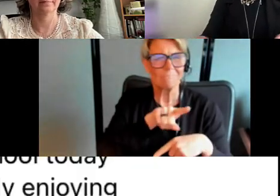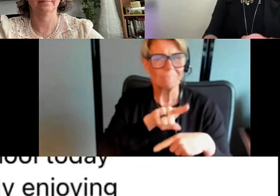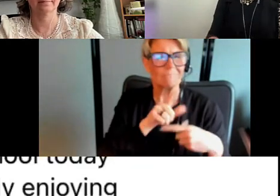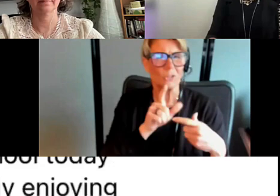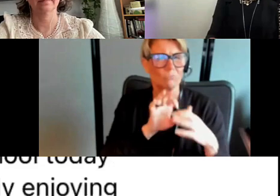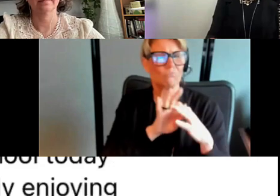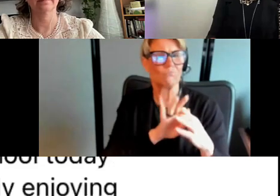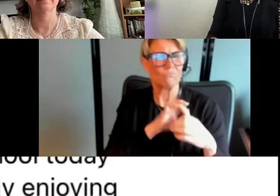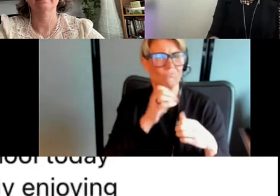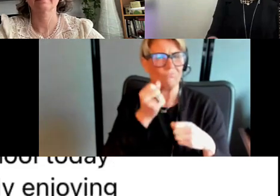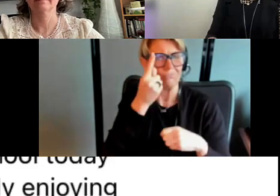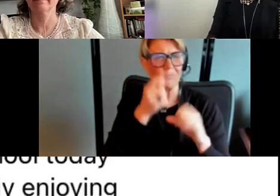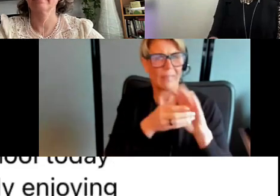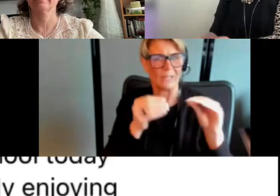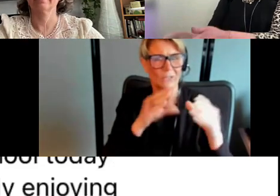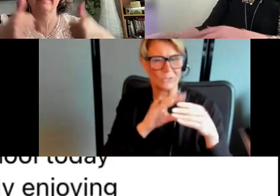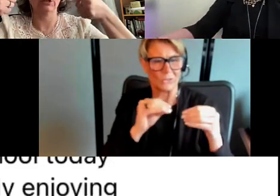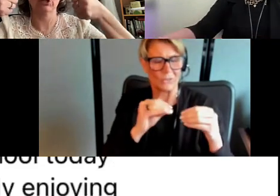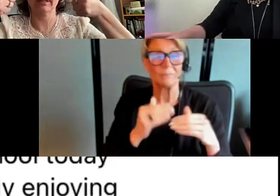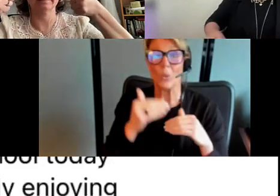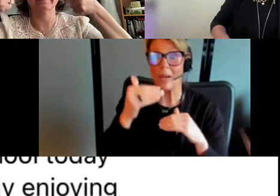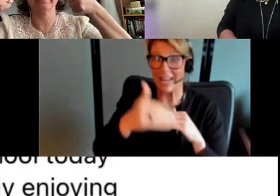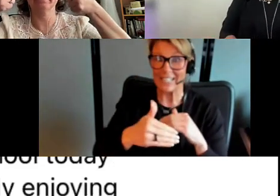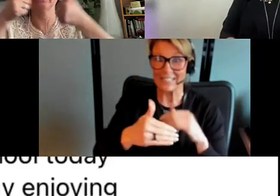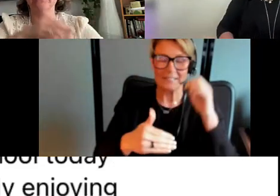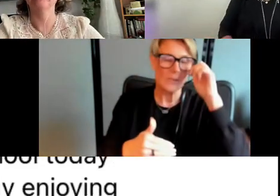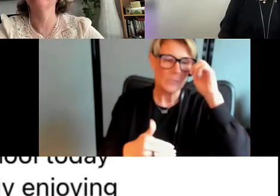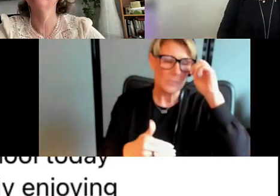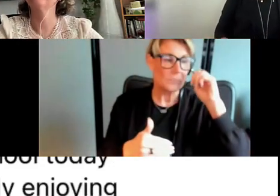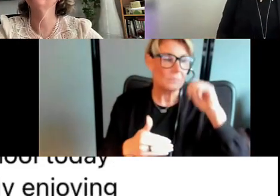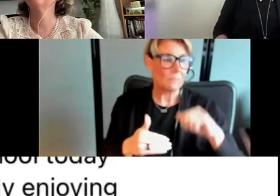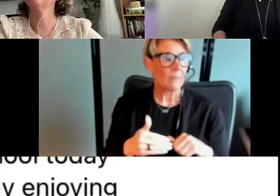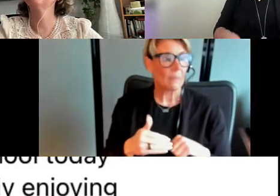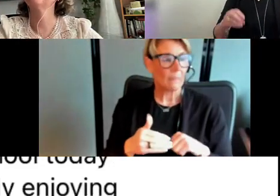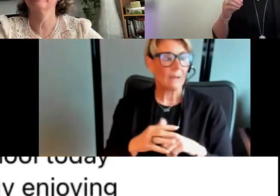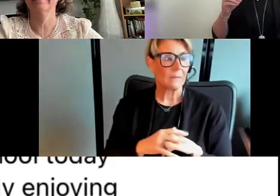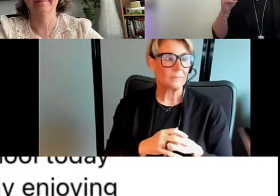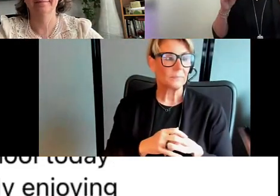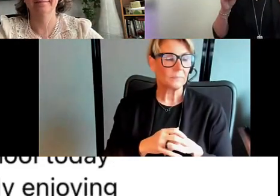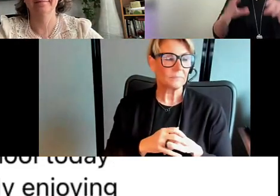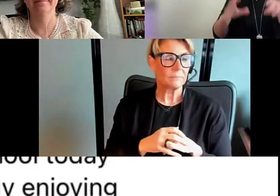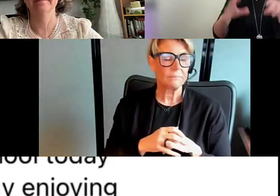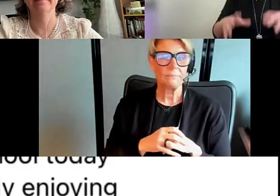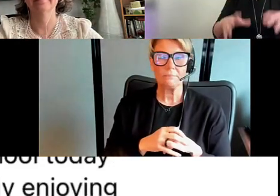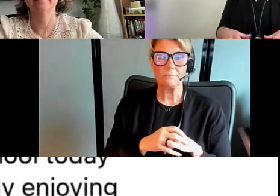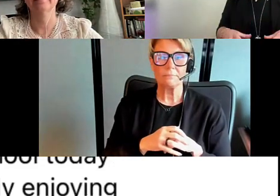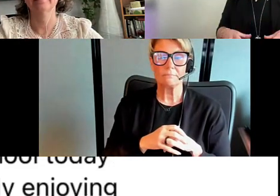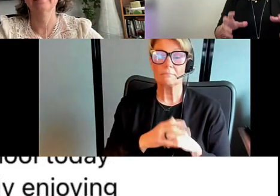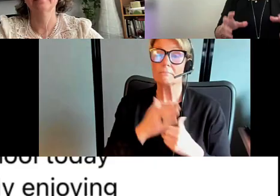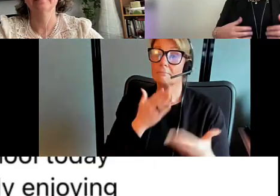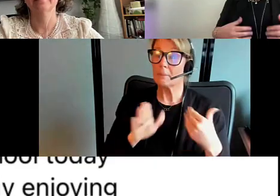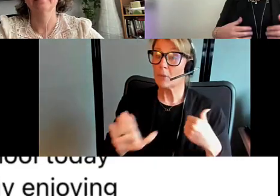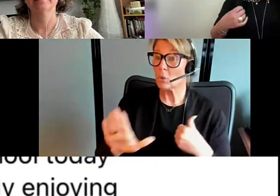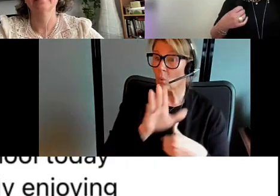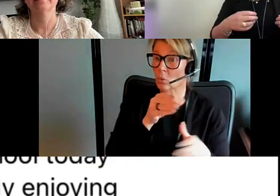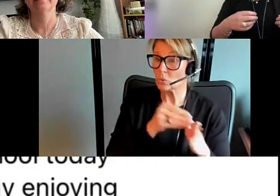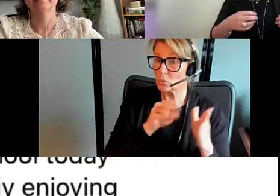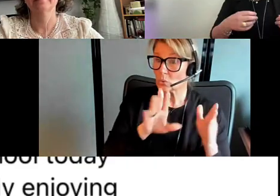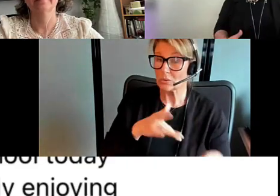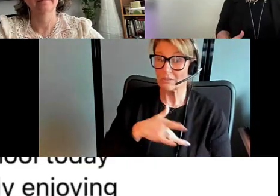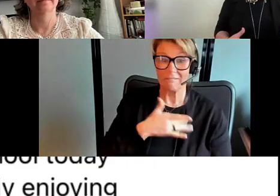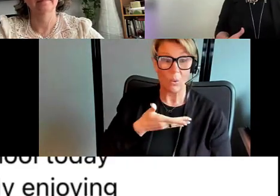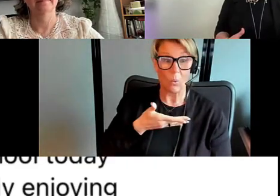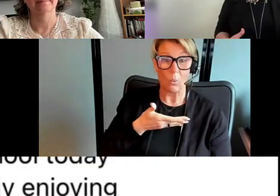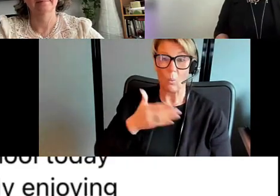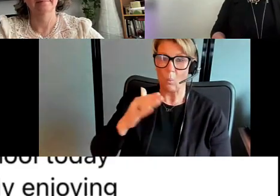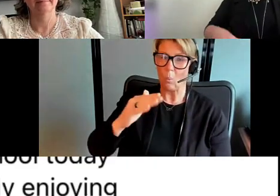just checking my time here. I don't want to go over. Another one is that when your students feel welcomed, they